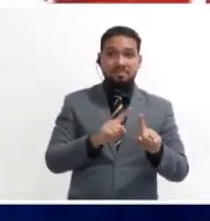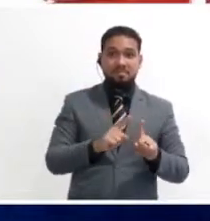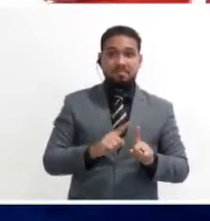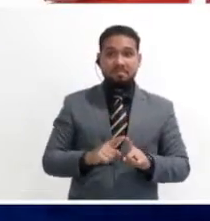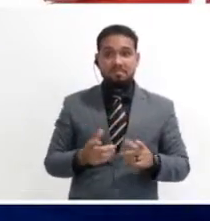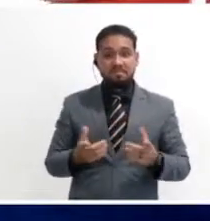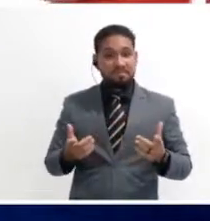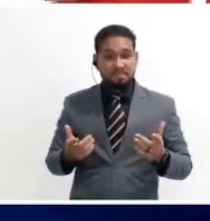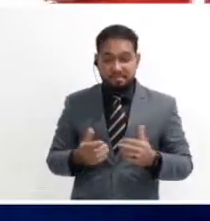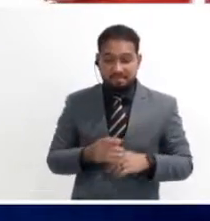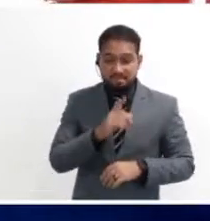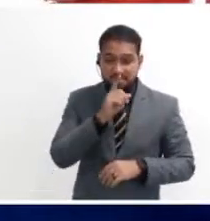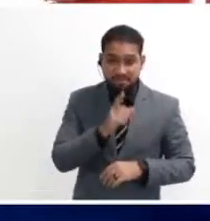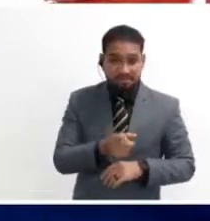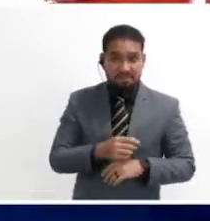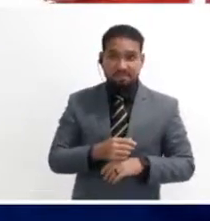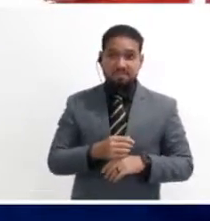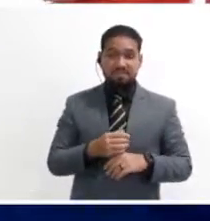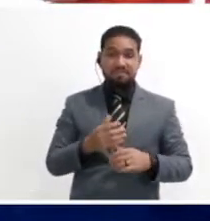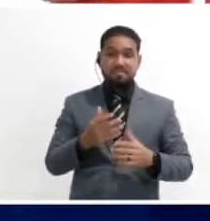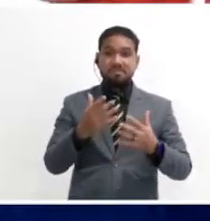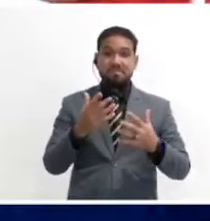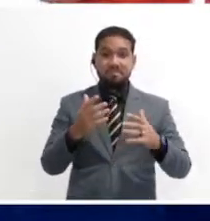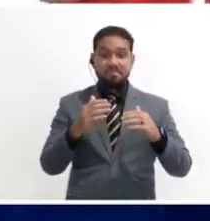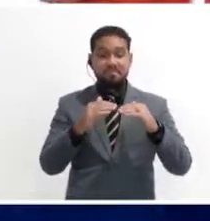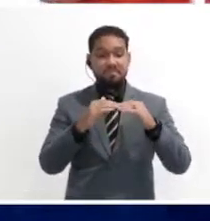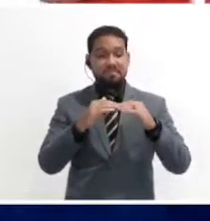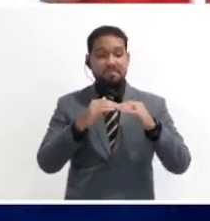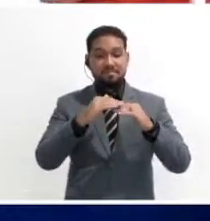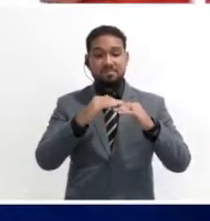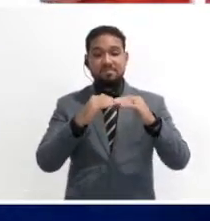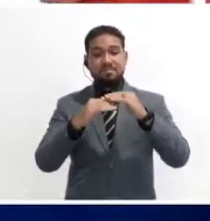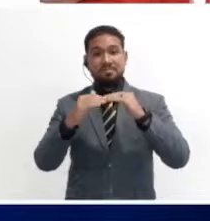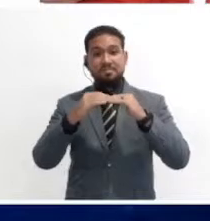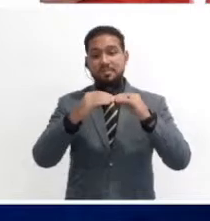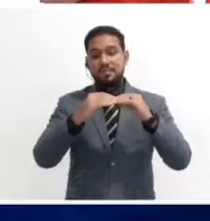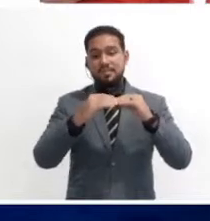shield the whole inside of the part from electromagnetic